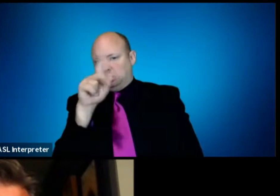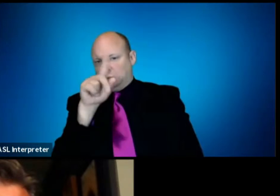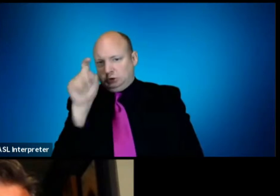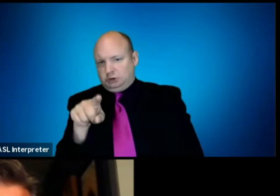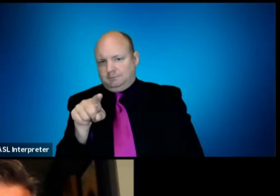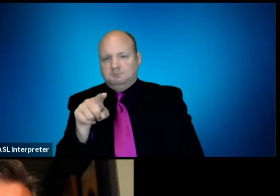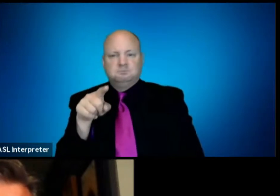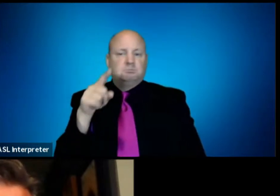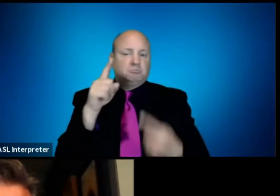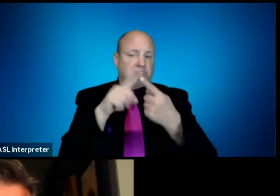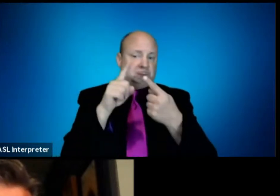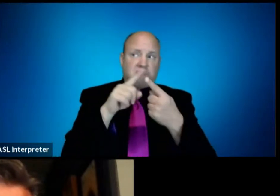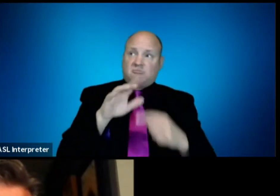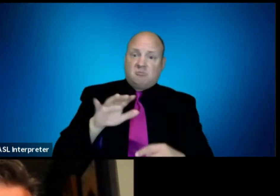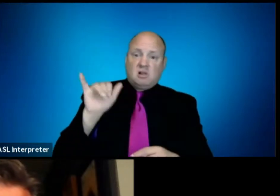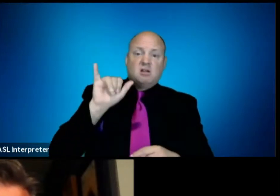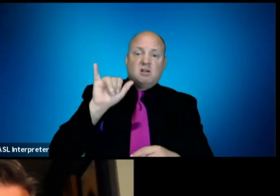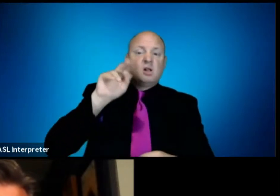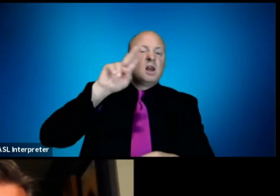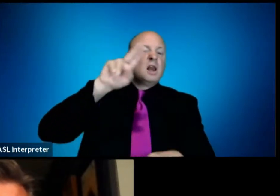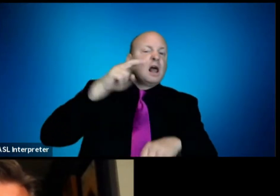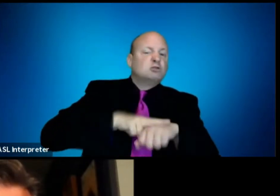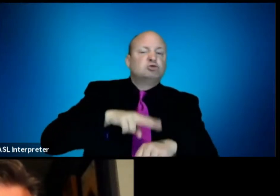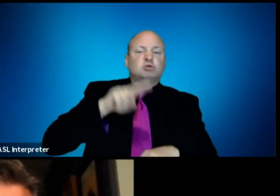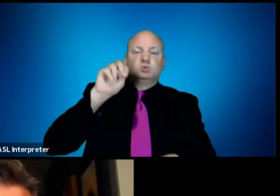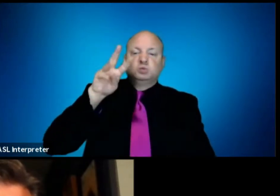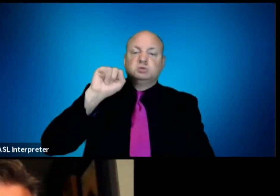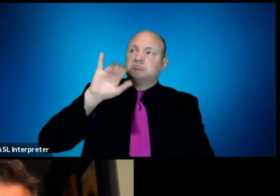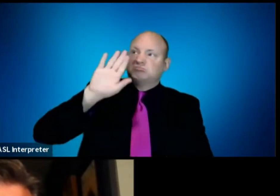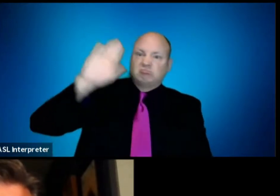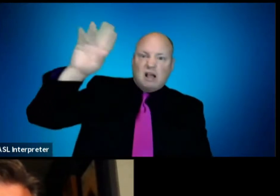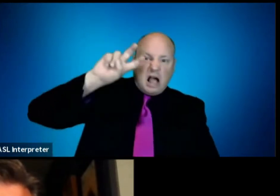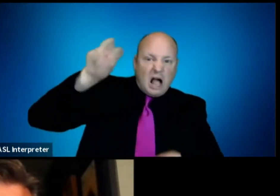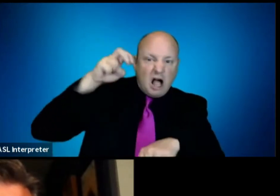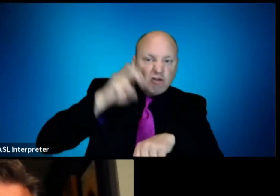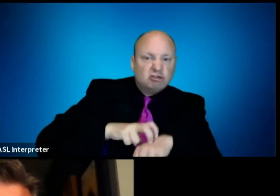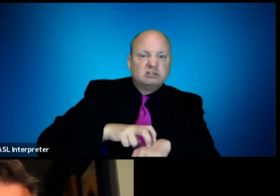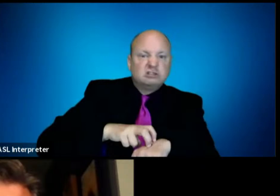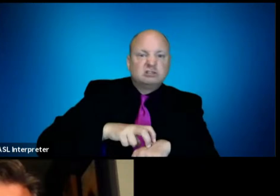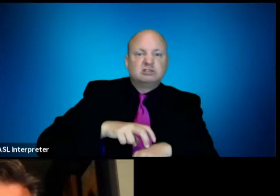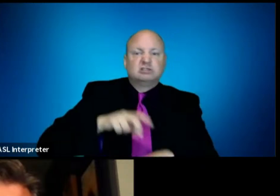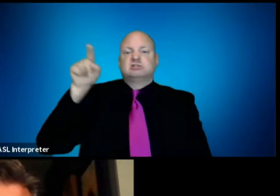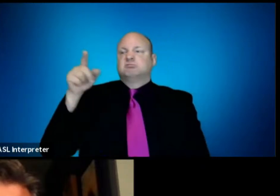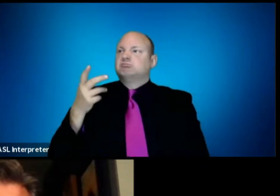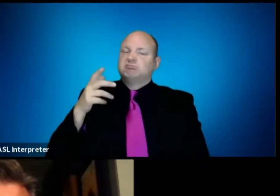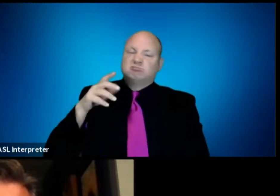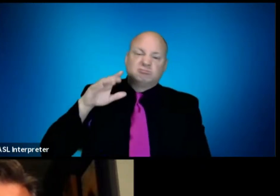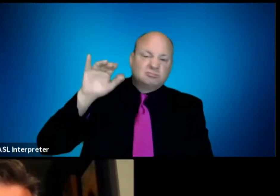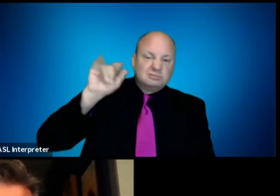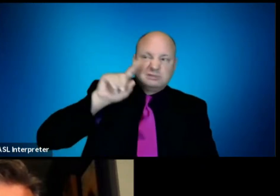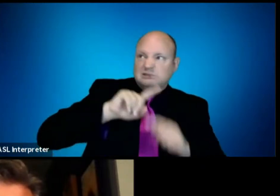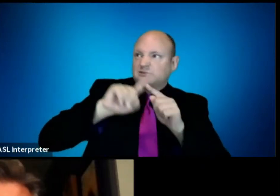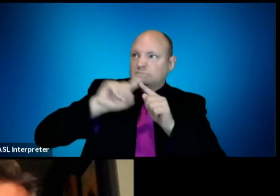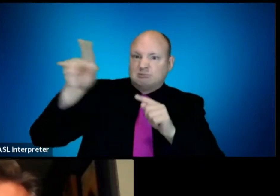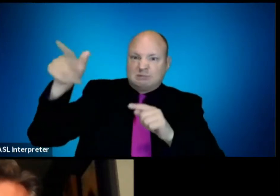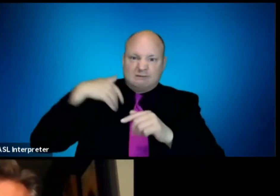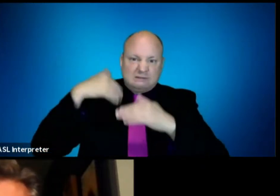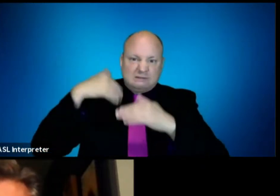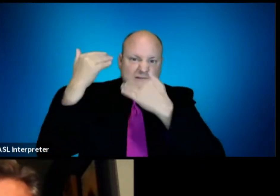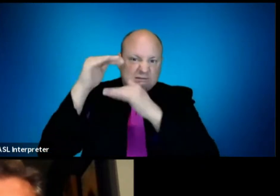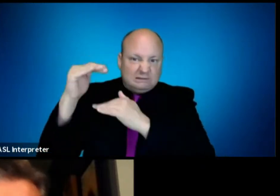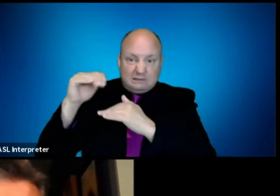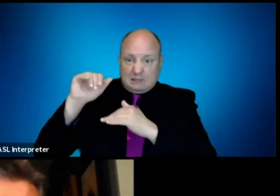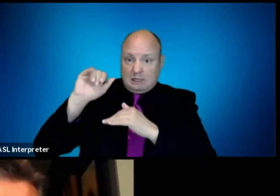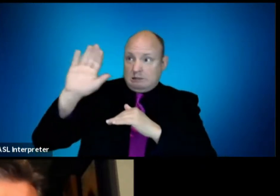now, of course, is Idaho rationing healthcare because of their COVID situation. Wondering if we're taking in any patients from Idaho or if that situation is impacting us